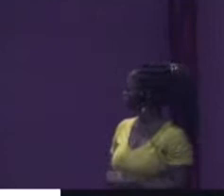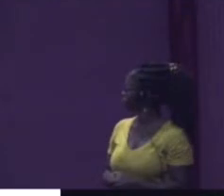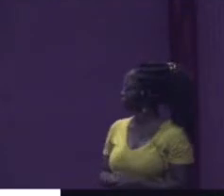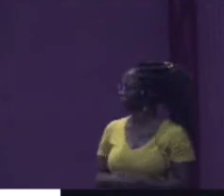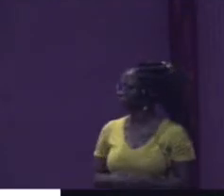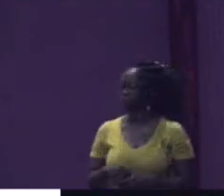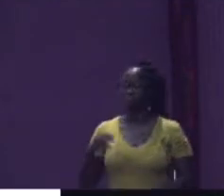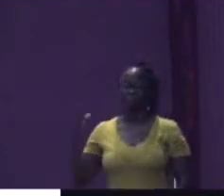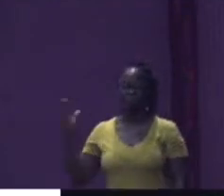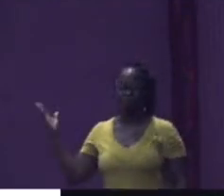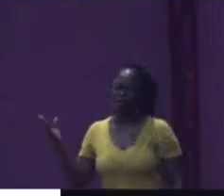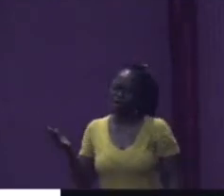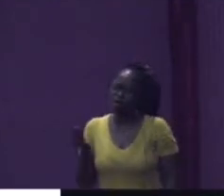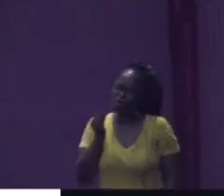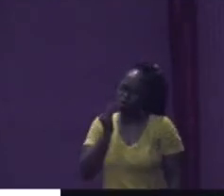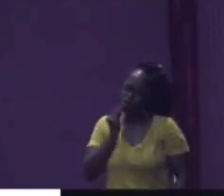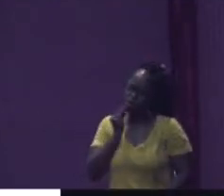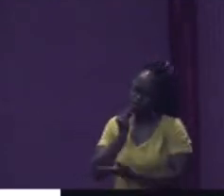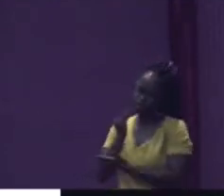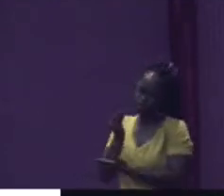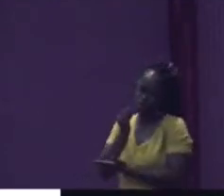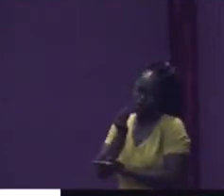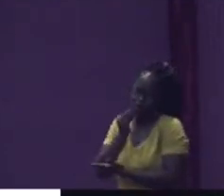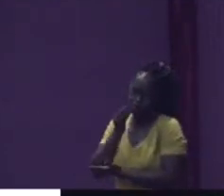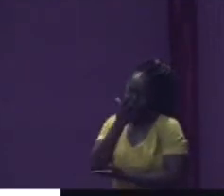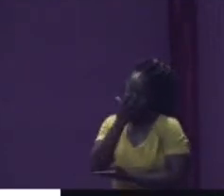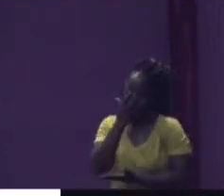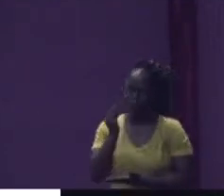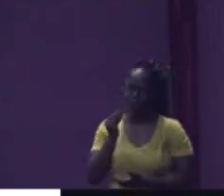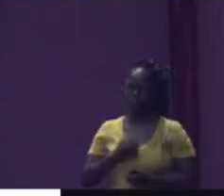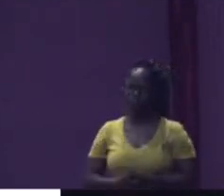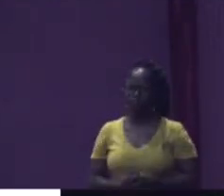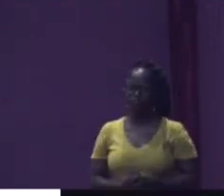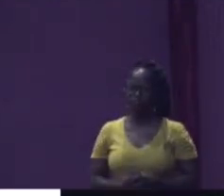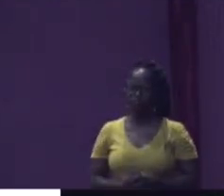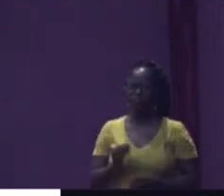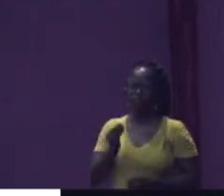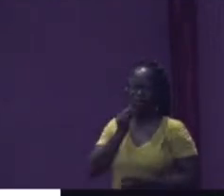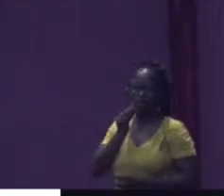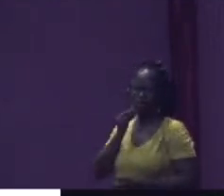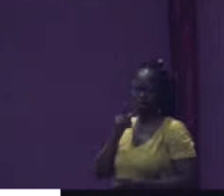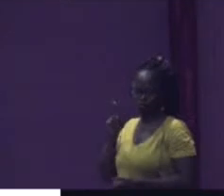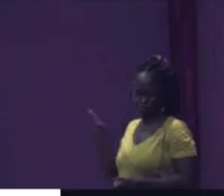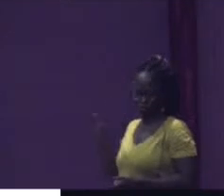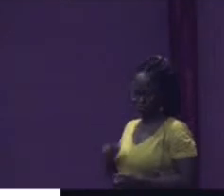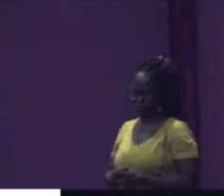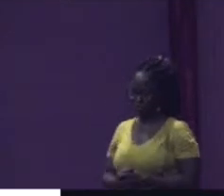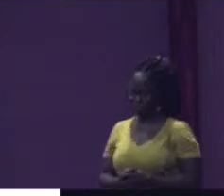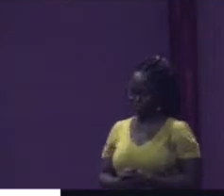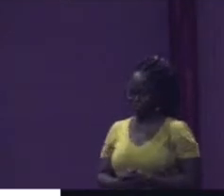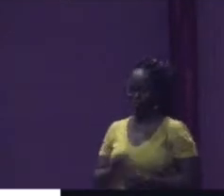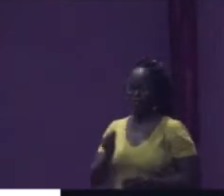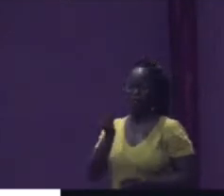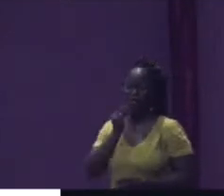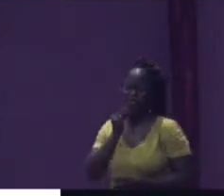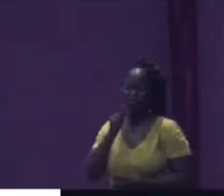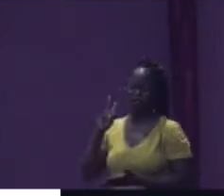This, of course, is talked against and preached against by the medical